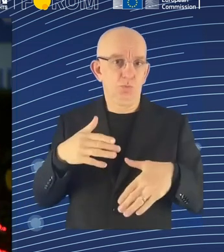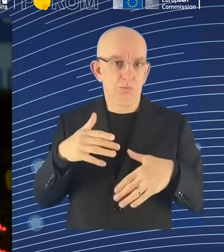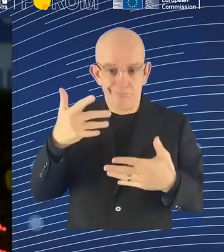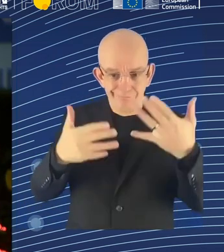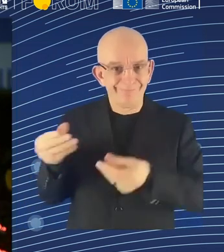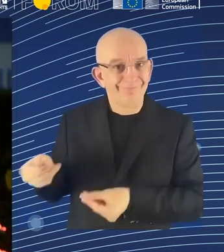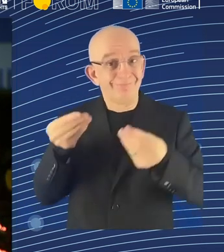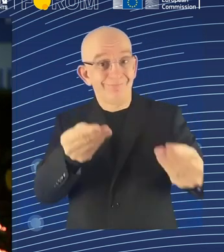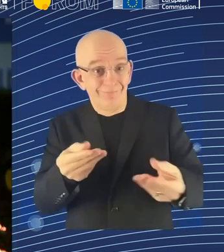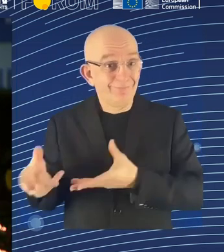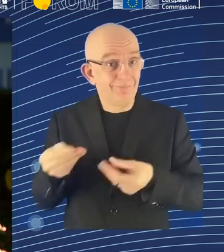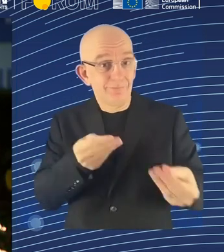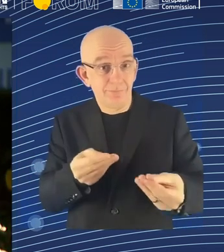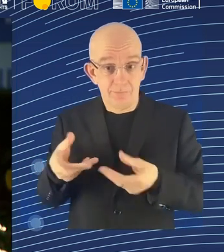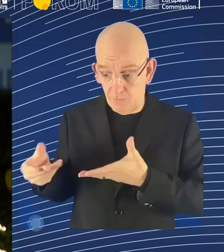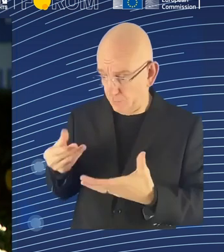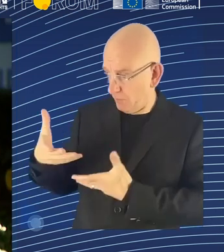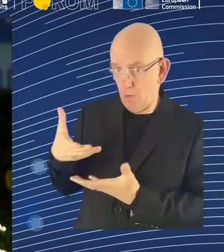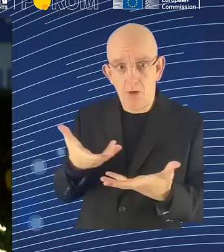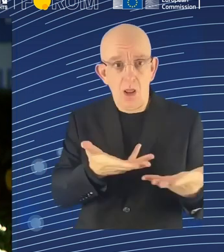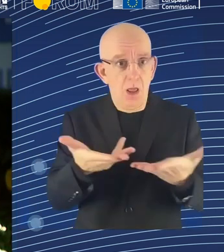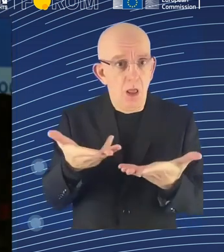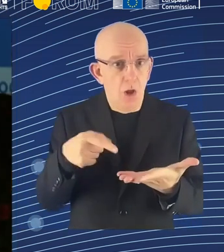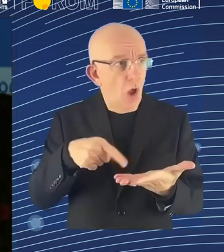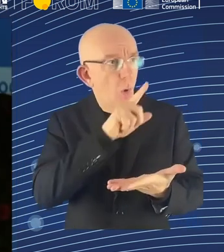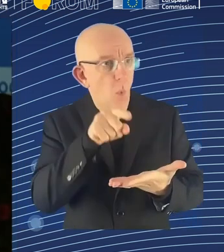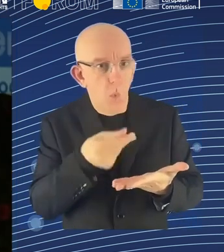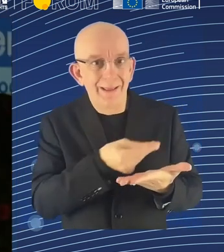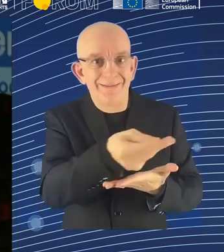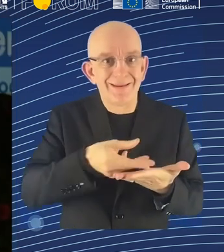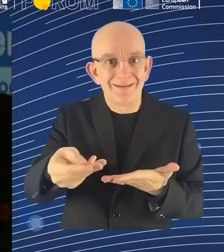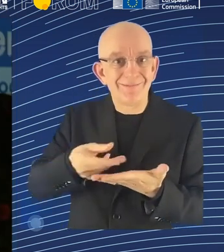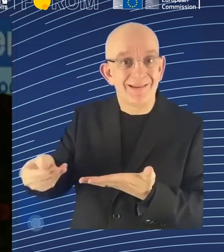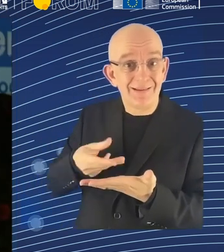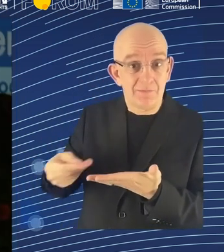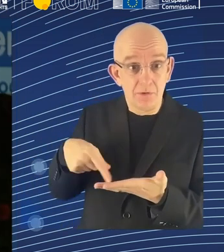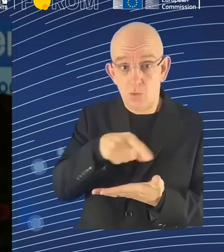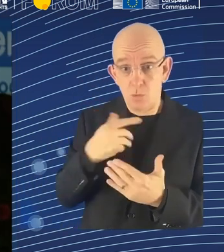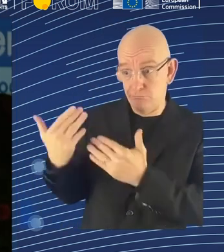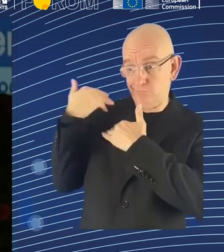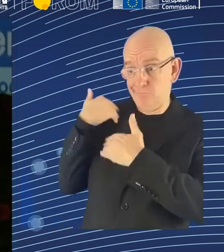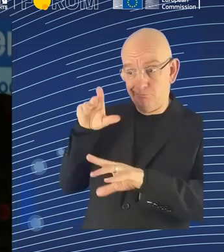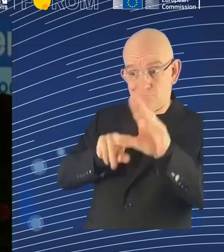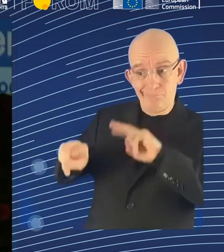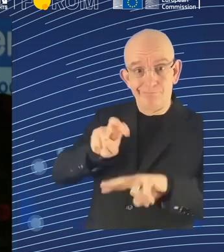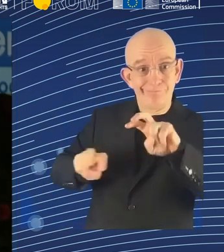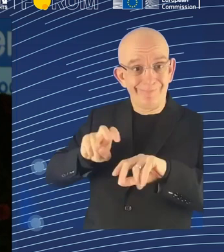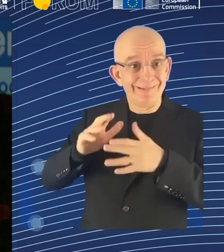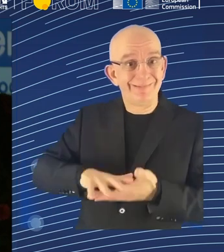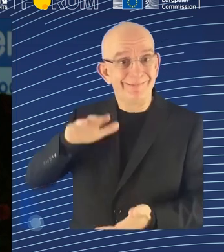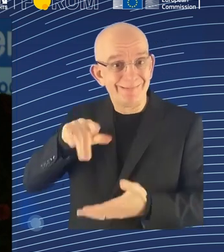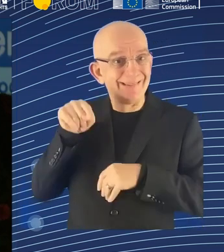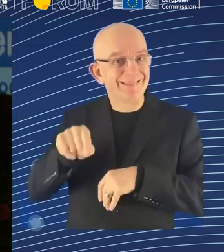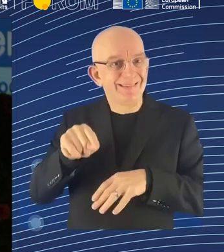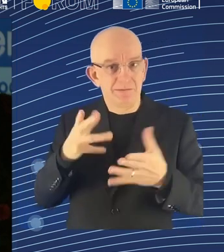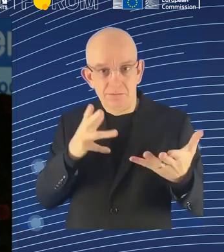been taken in order to create models, in particular, to be able to anticipate certain types of pathologies. It's important to know this. To have